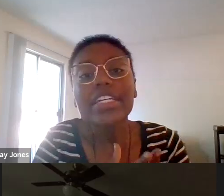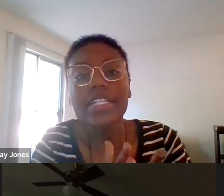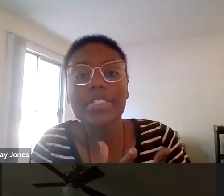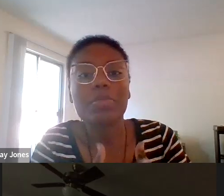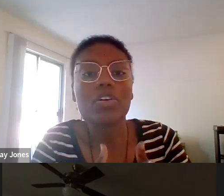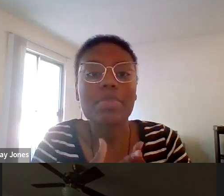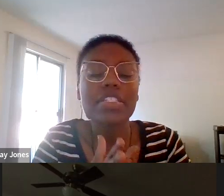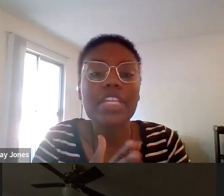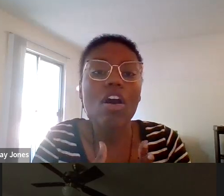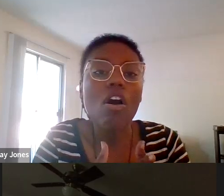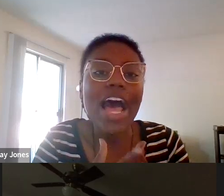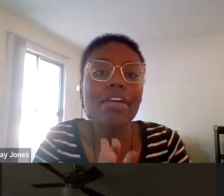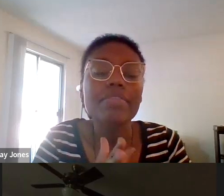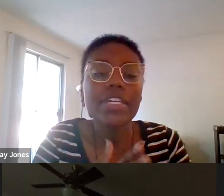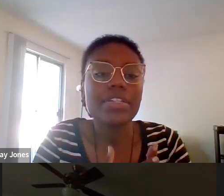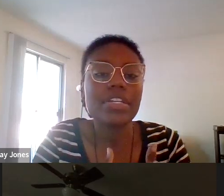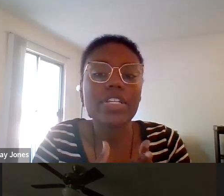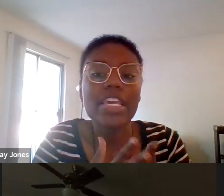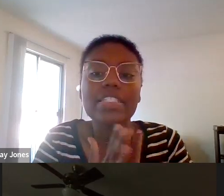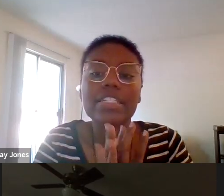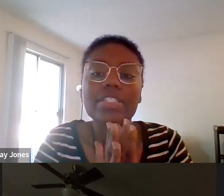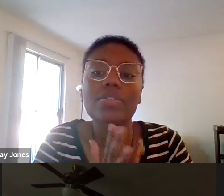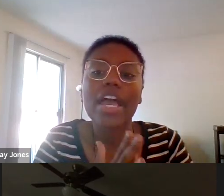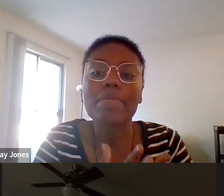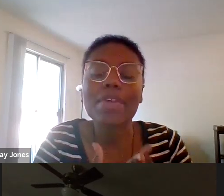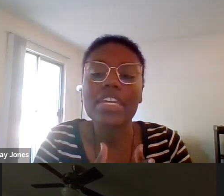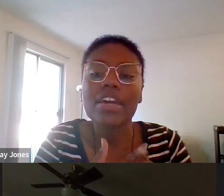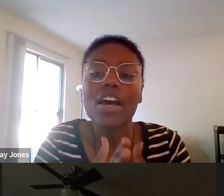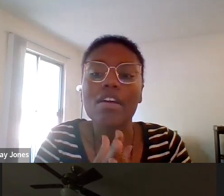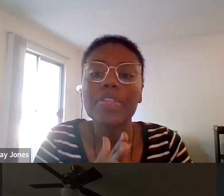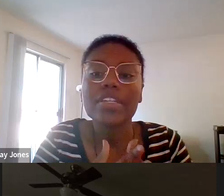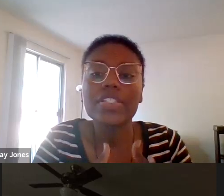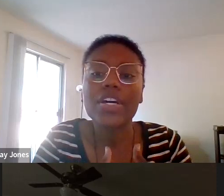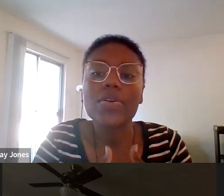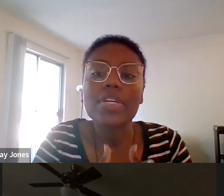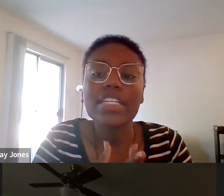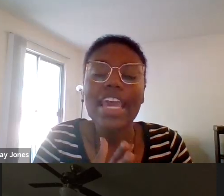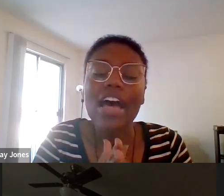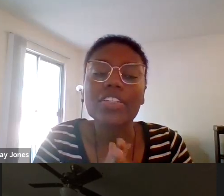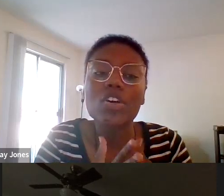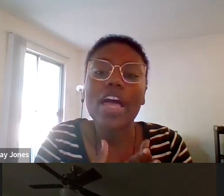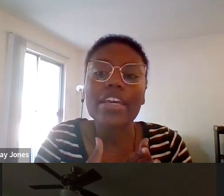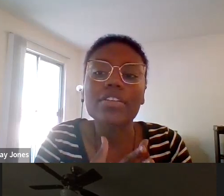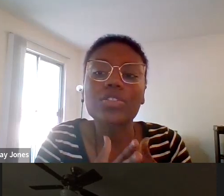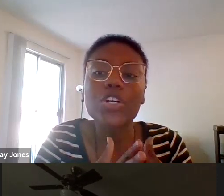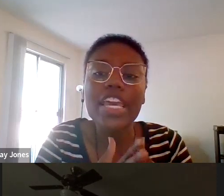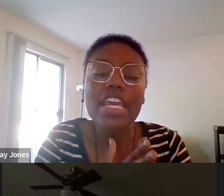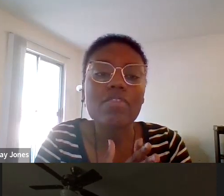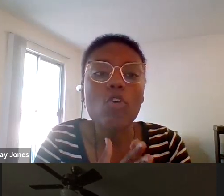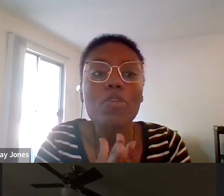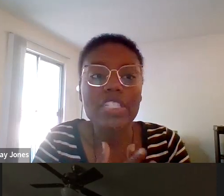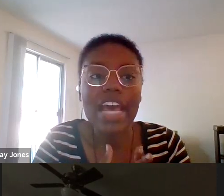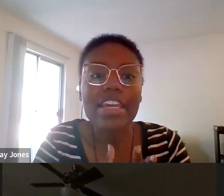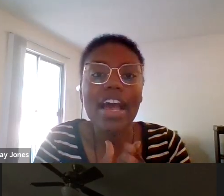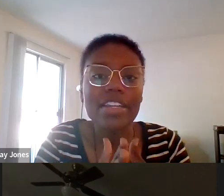within disability, because they all have different things into like maybe so like learning